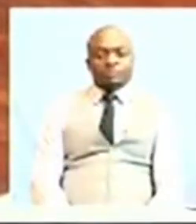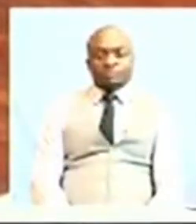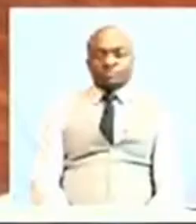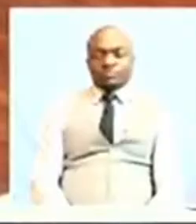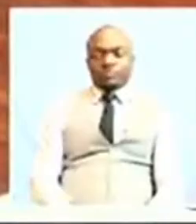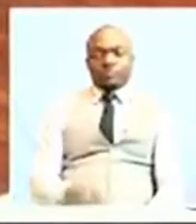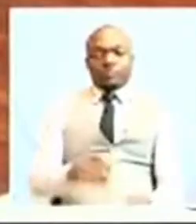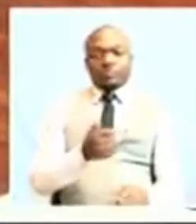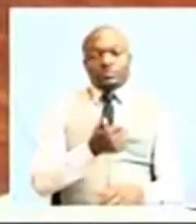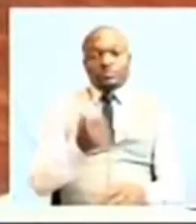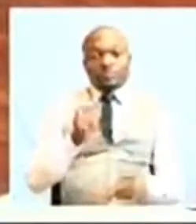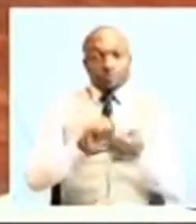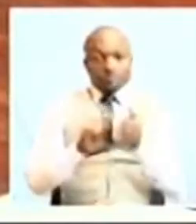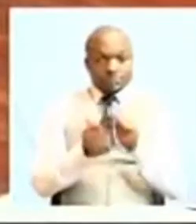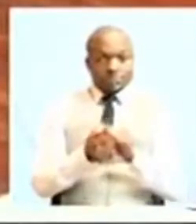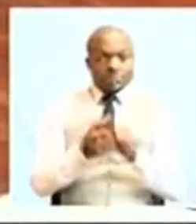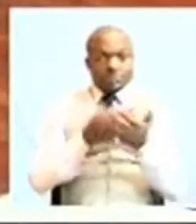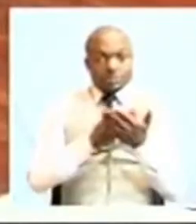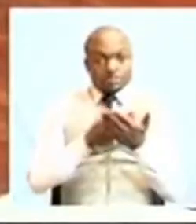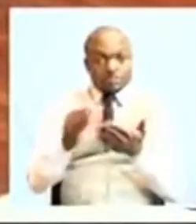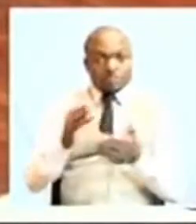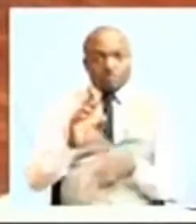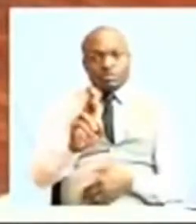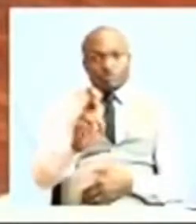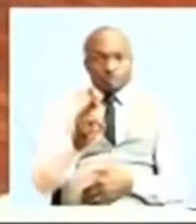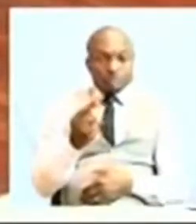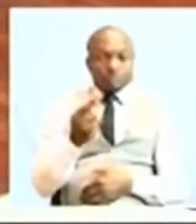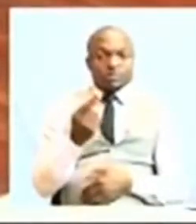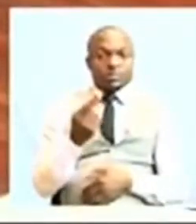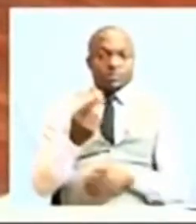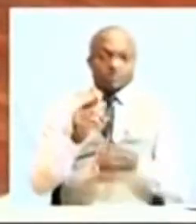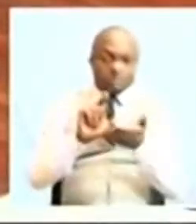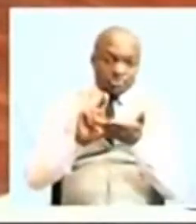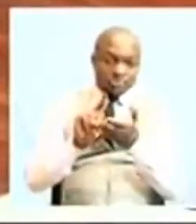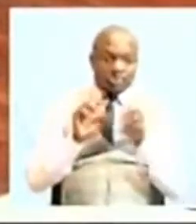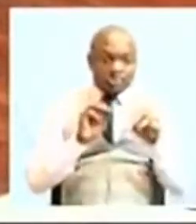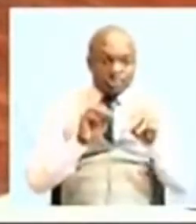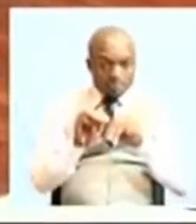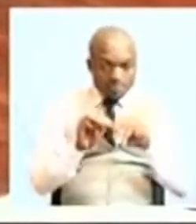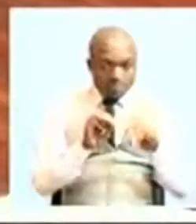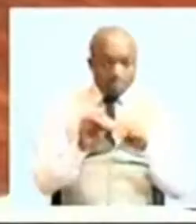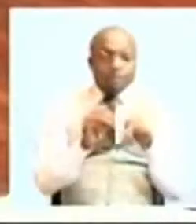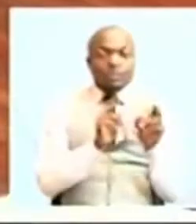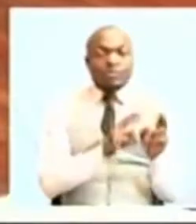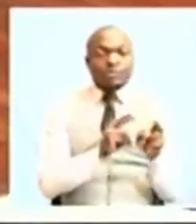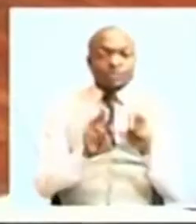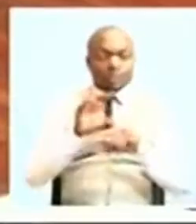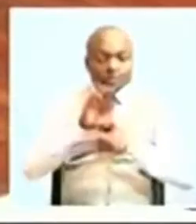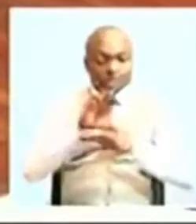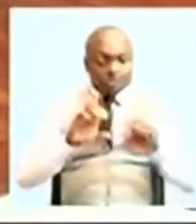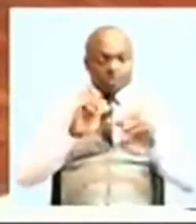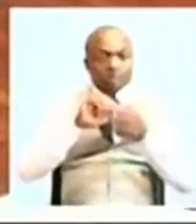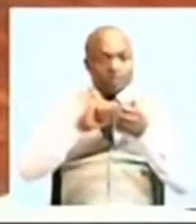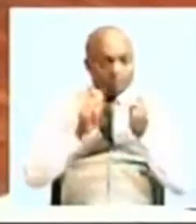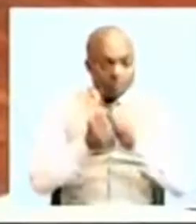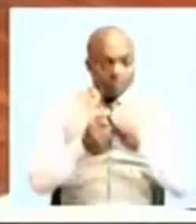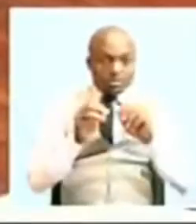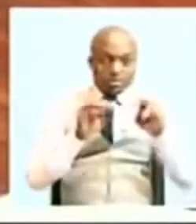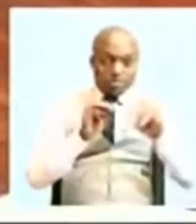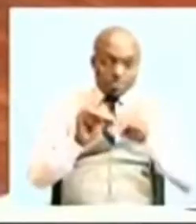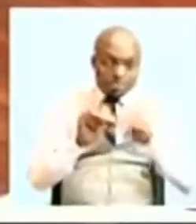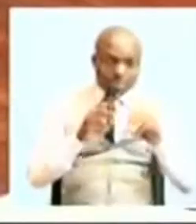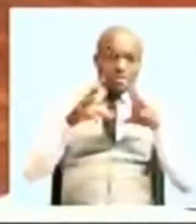The next query relates to failure to recover loans. Management response, cause of query.